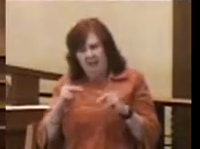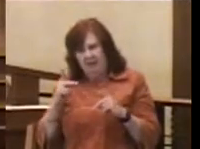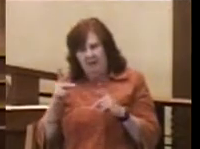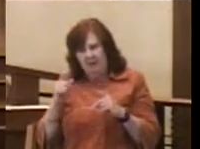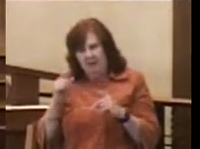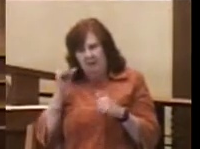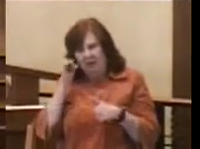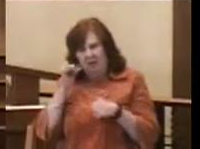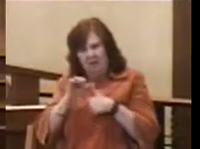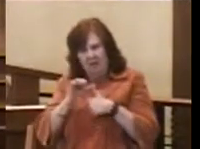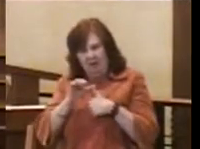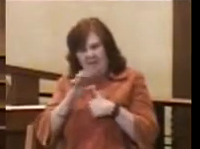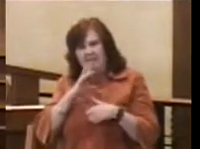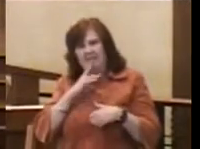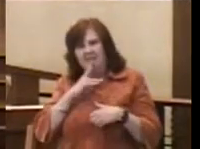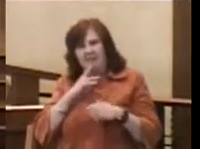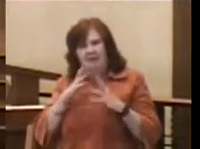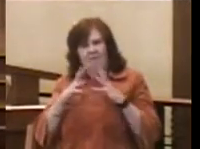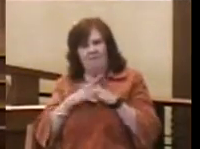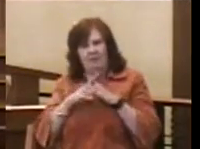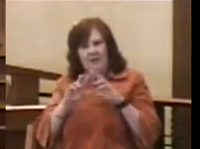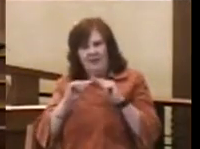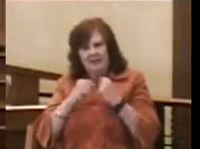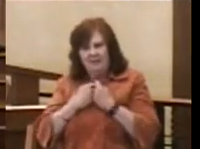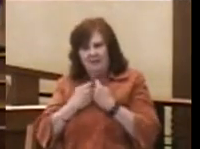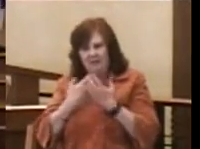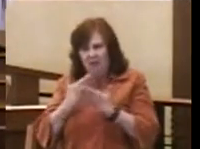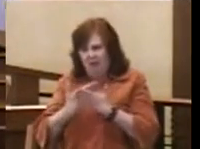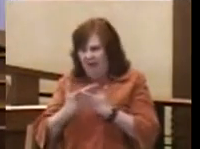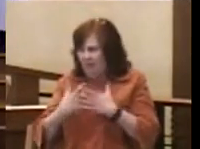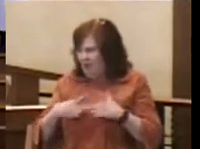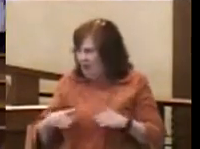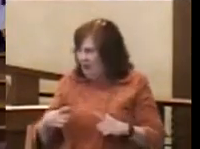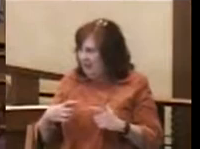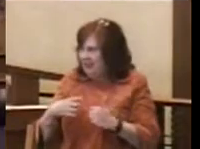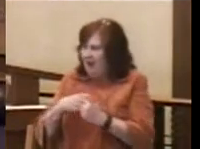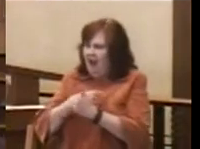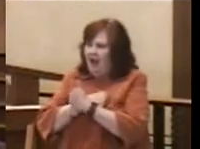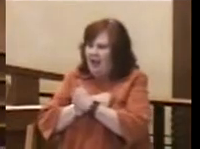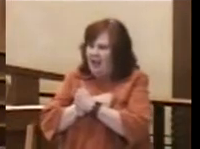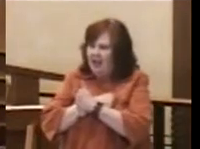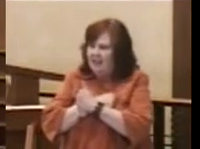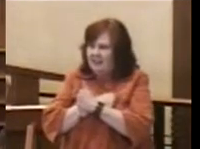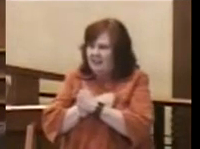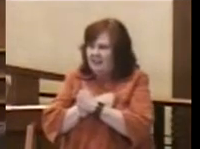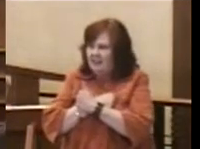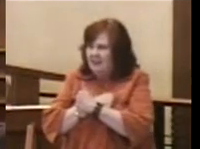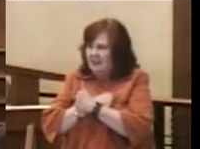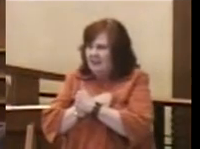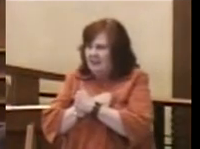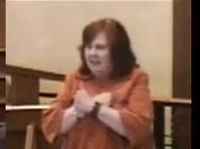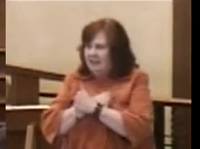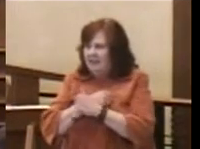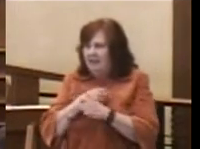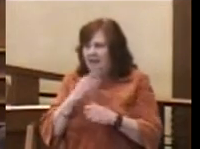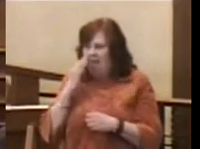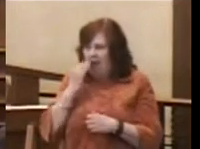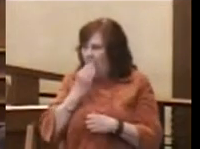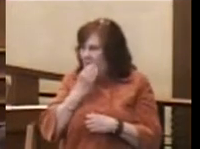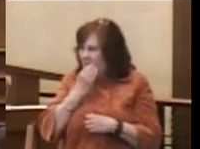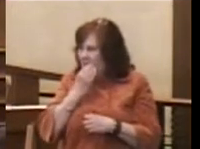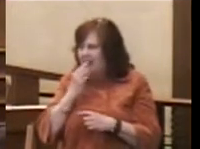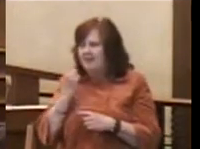massacre. The football team got there early. They hugged each other. They wrapped memorial flowers